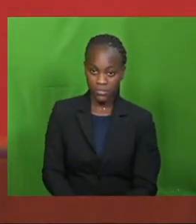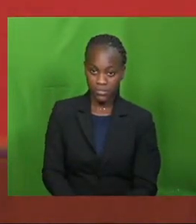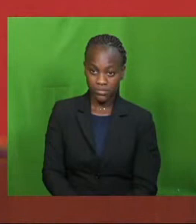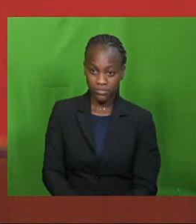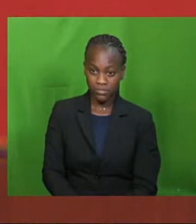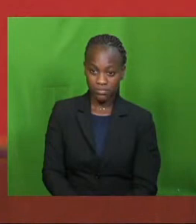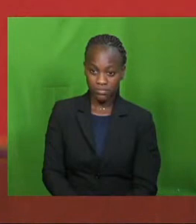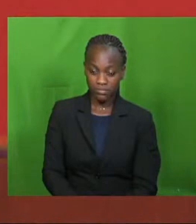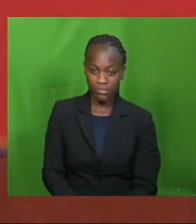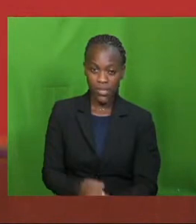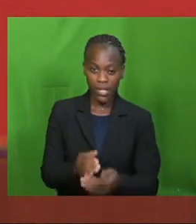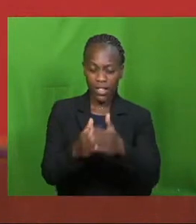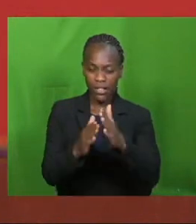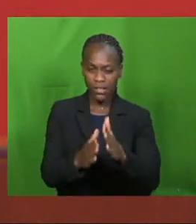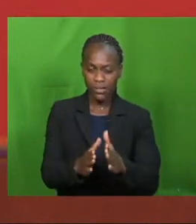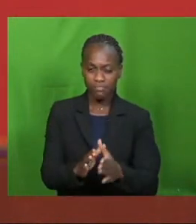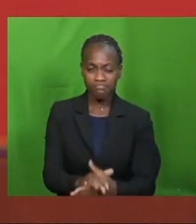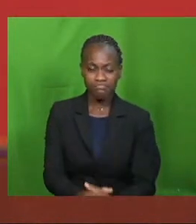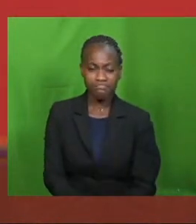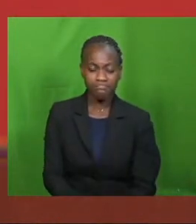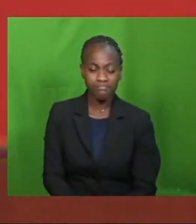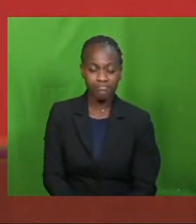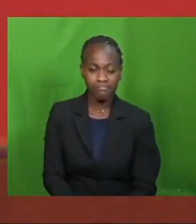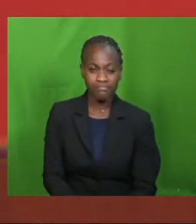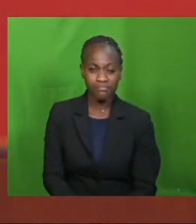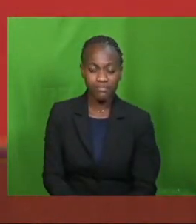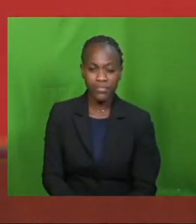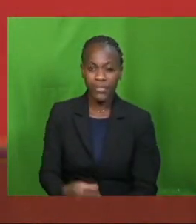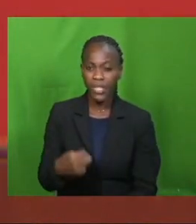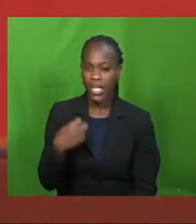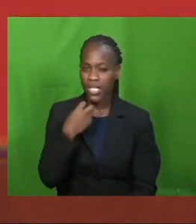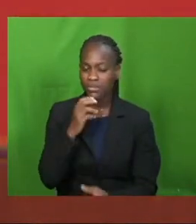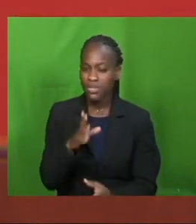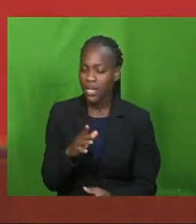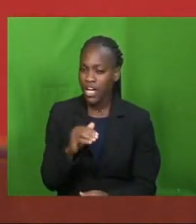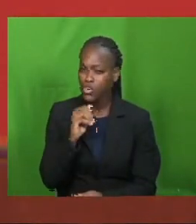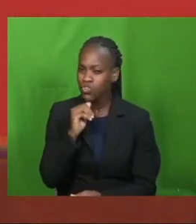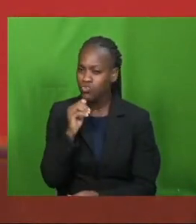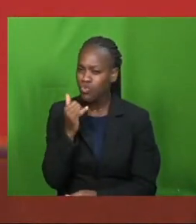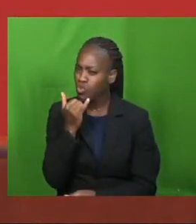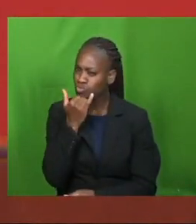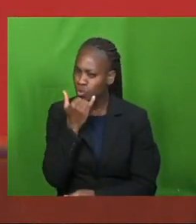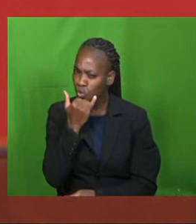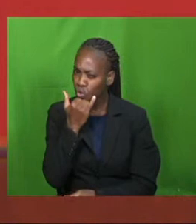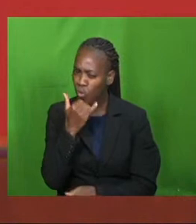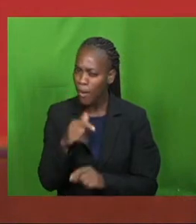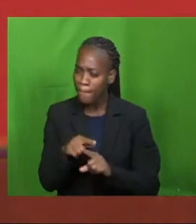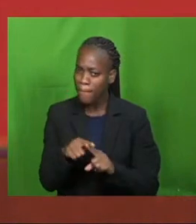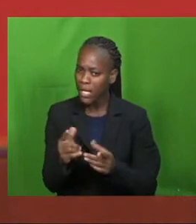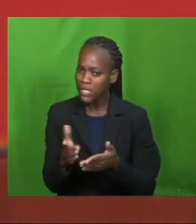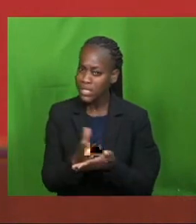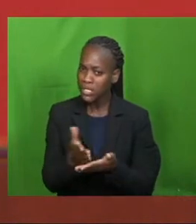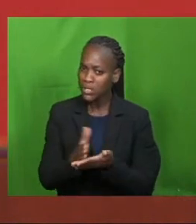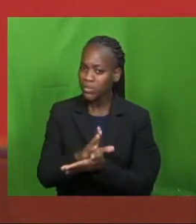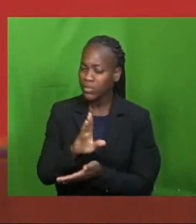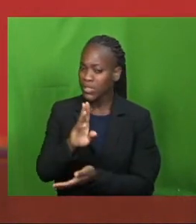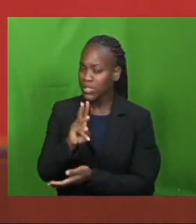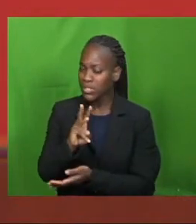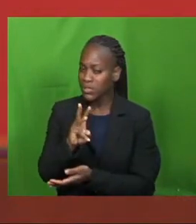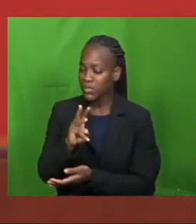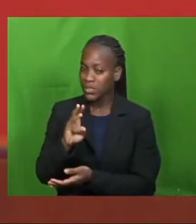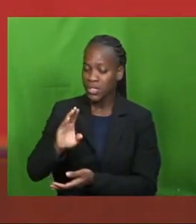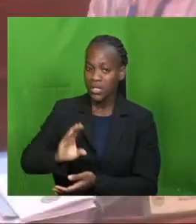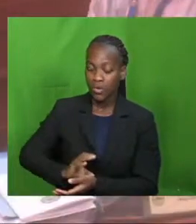Yes, leader. Mr. Speaker, not a correction. Page 16, Committee